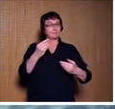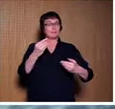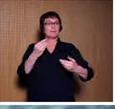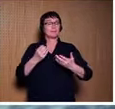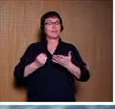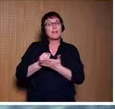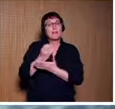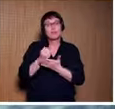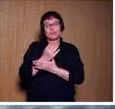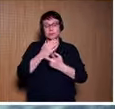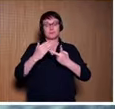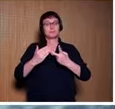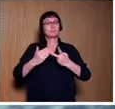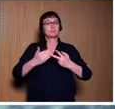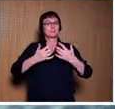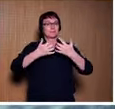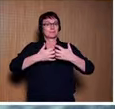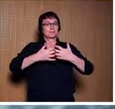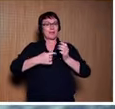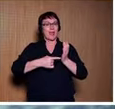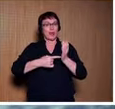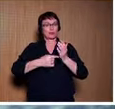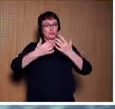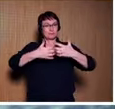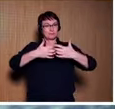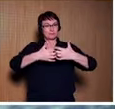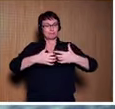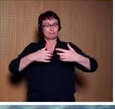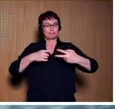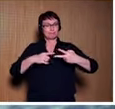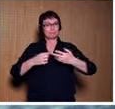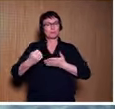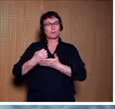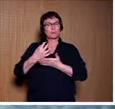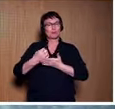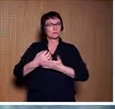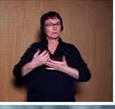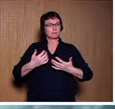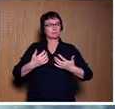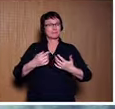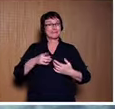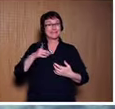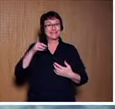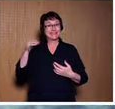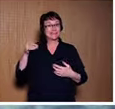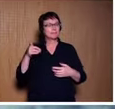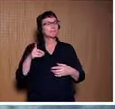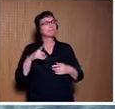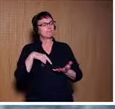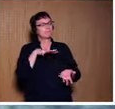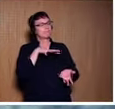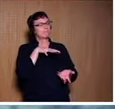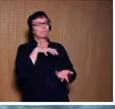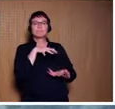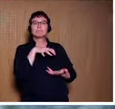technology ecosystem and infrastructure, increasingly so, that constantly collects, consolidates, and processes